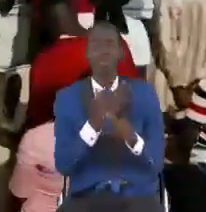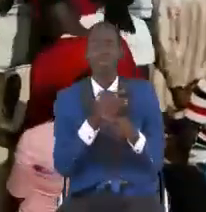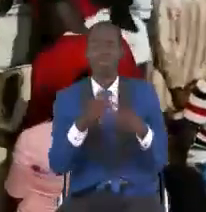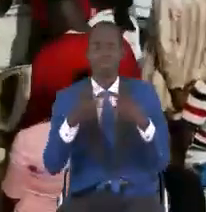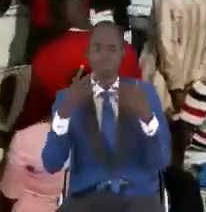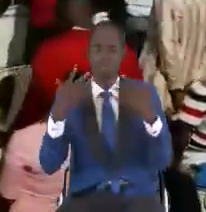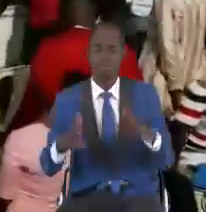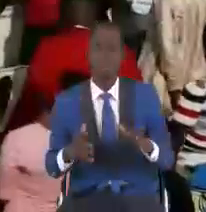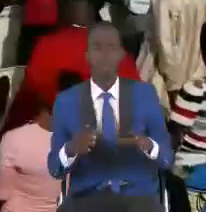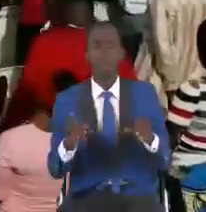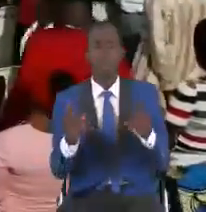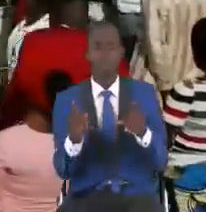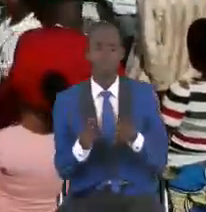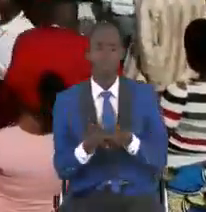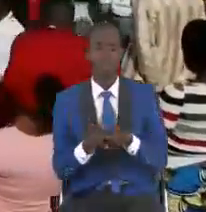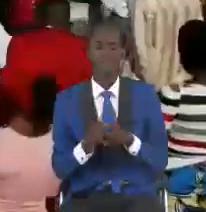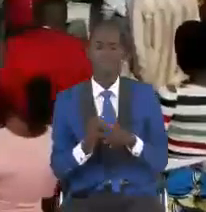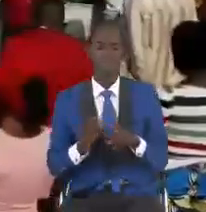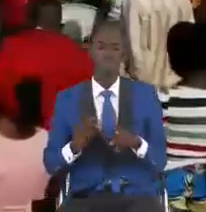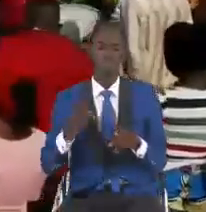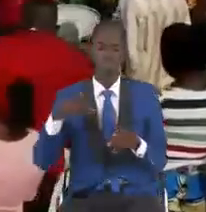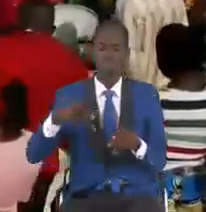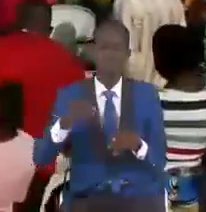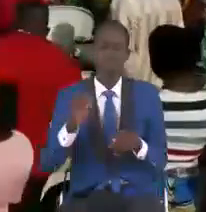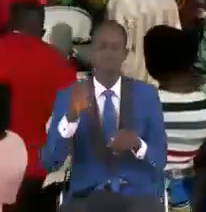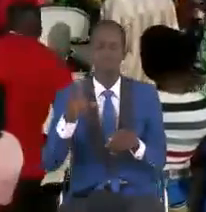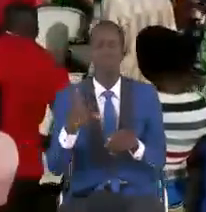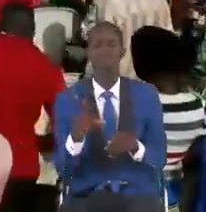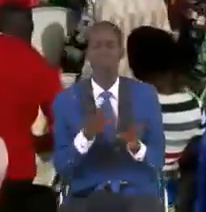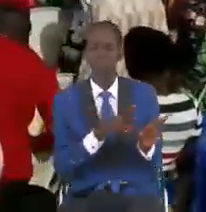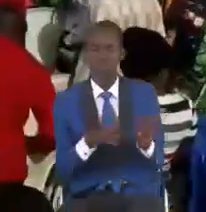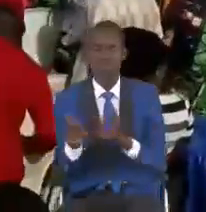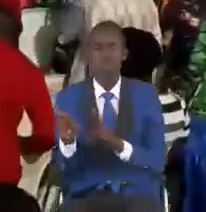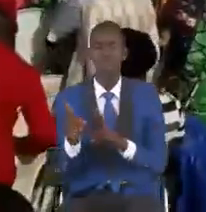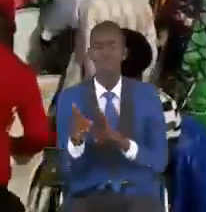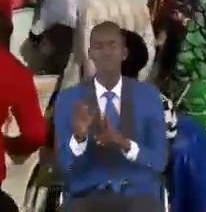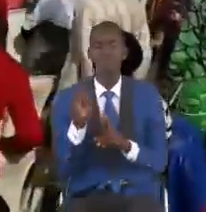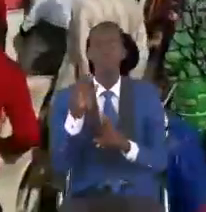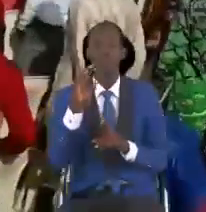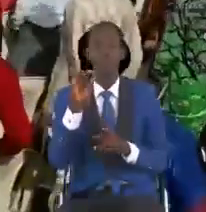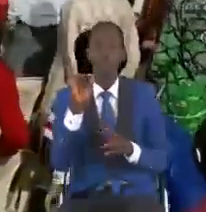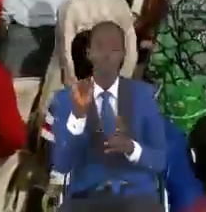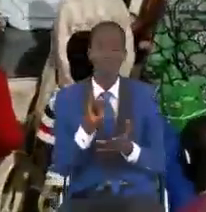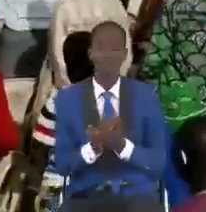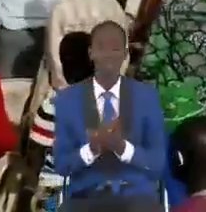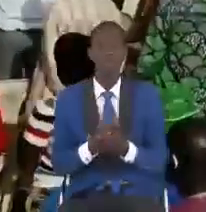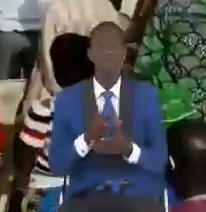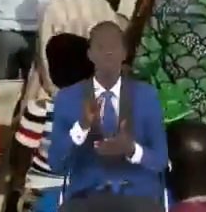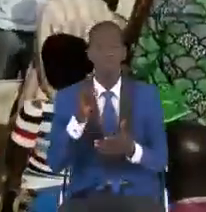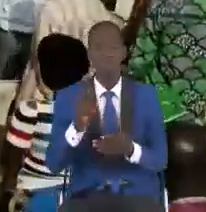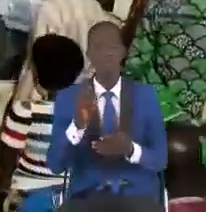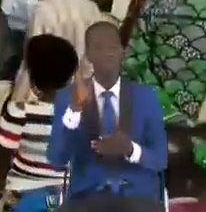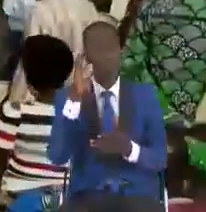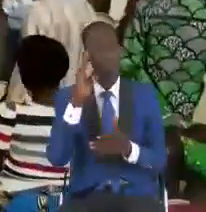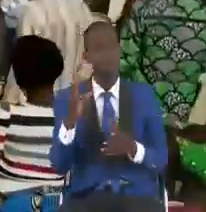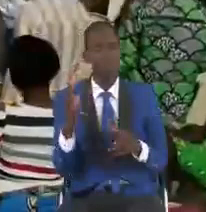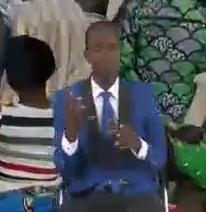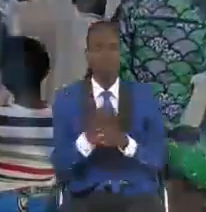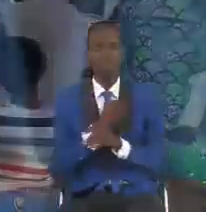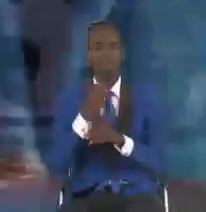my course, ready so that I will win the